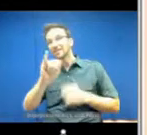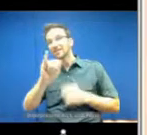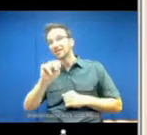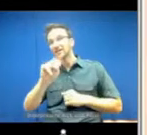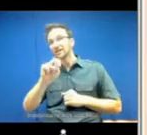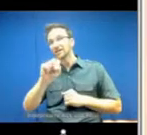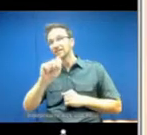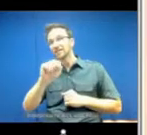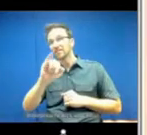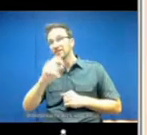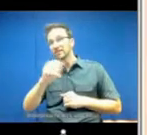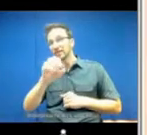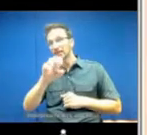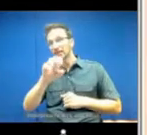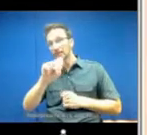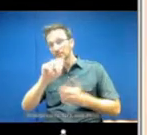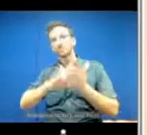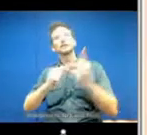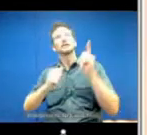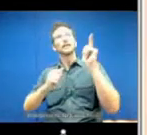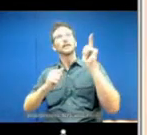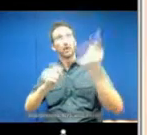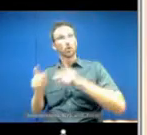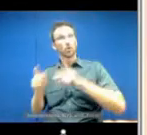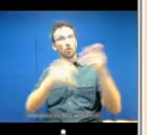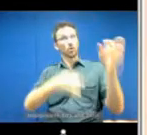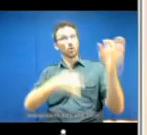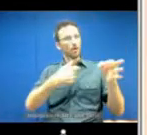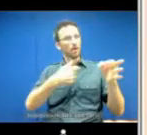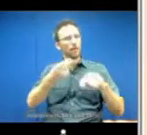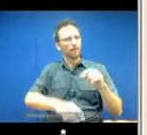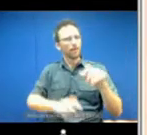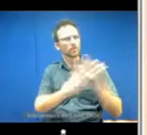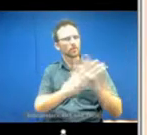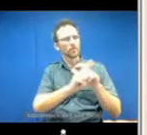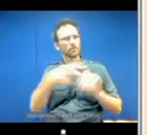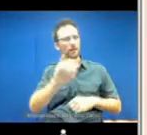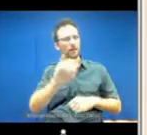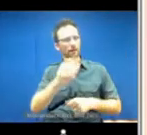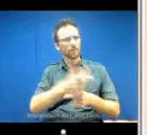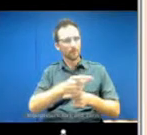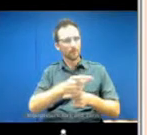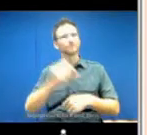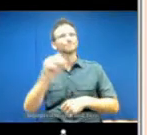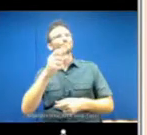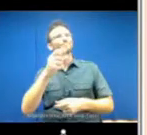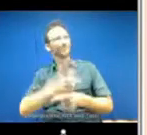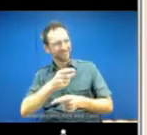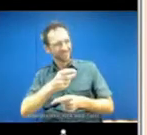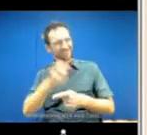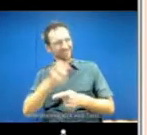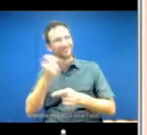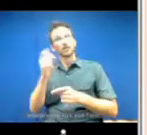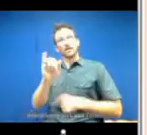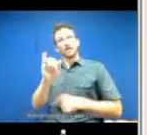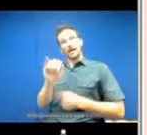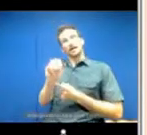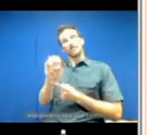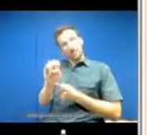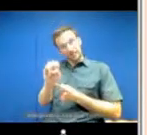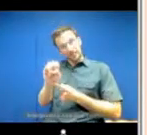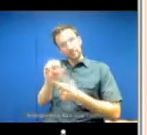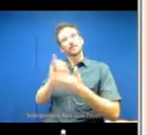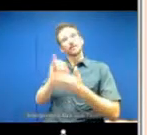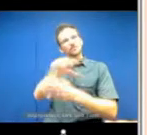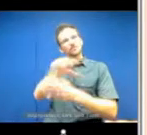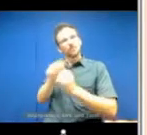excluded from doing the proceedings work, correct? Yes, correct. That's part of the investigation. Again, our hearsay